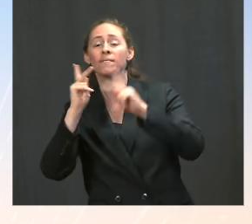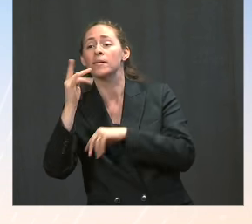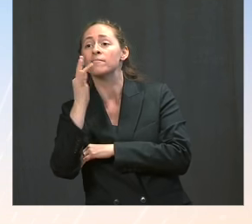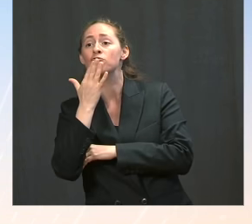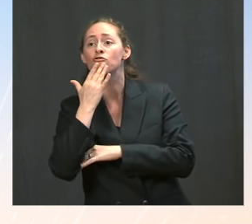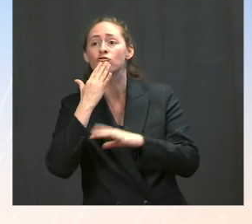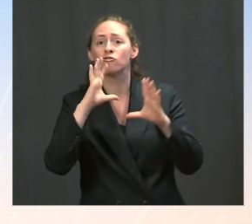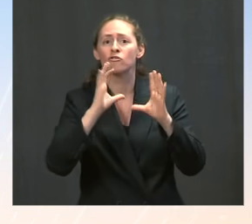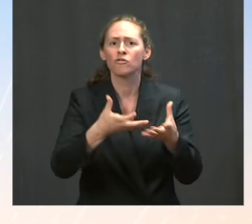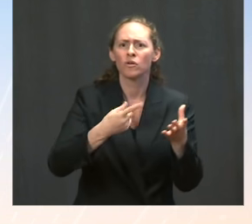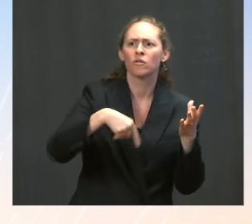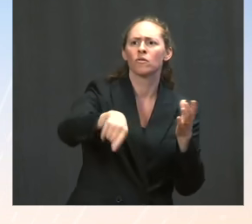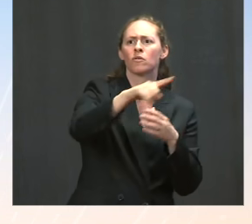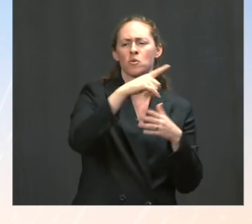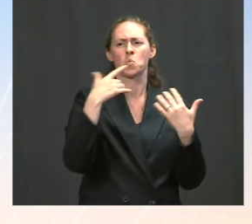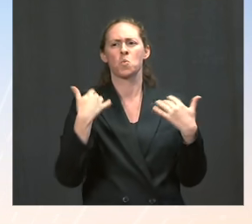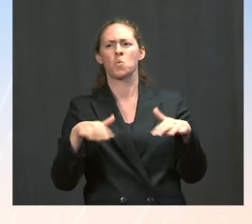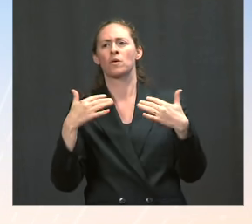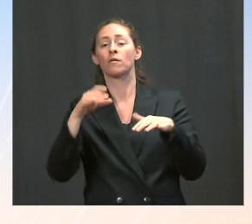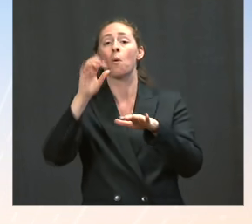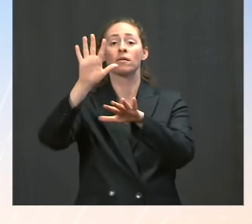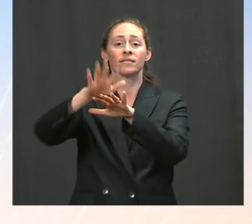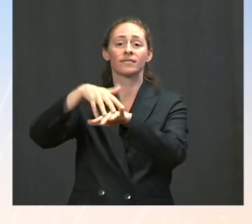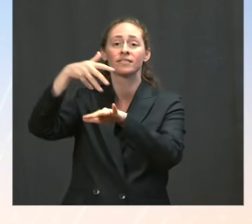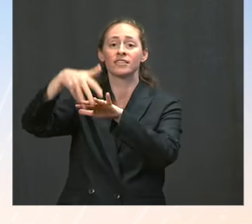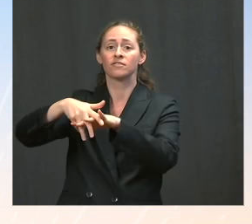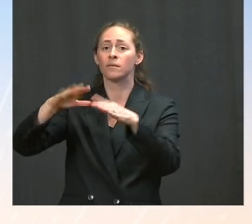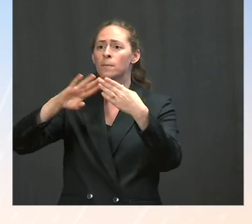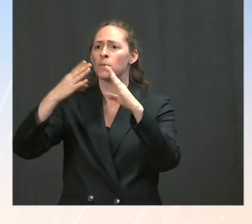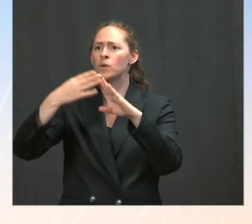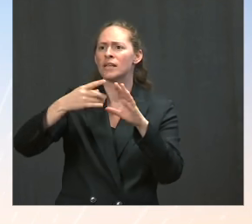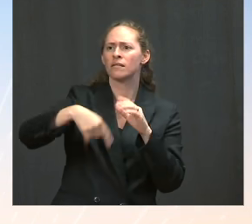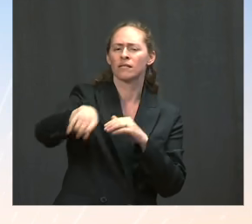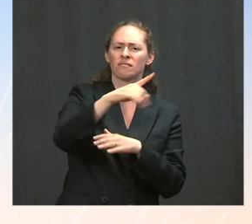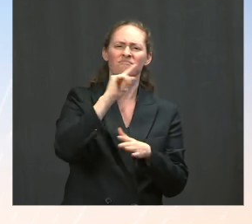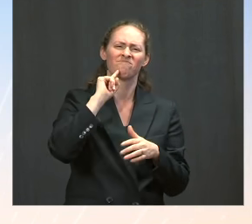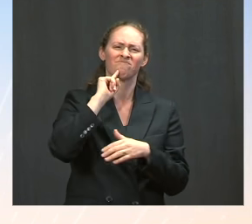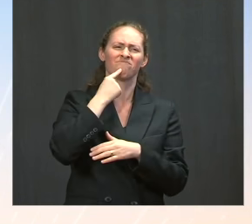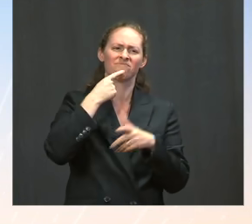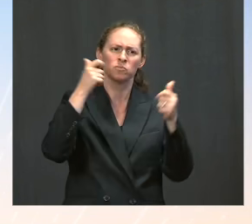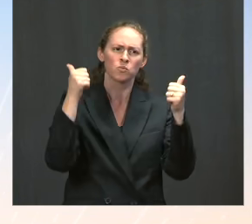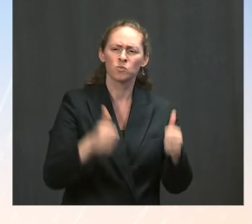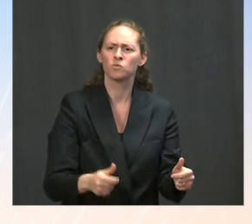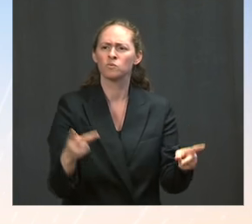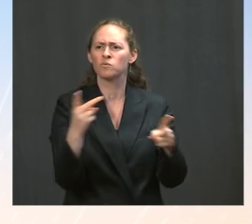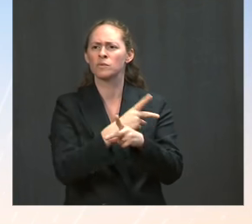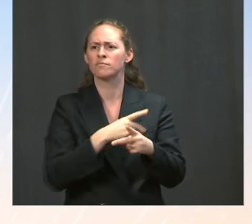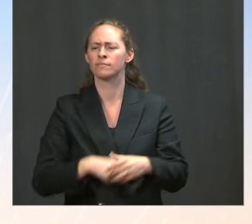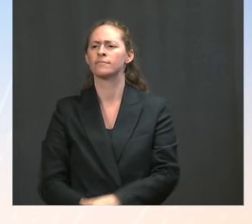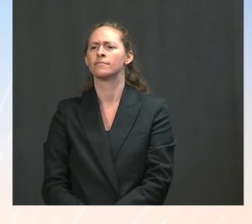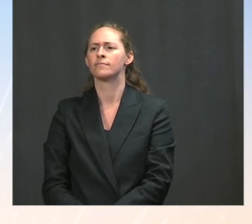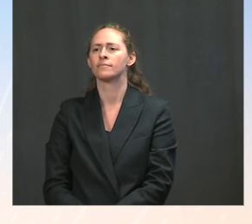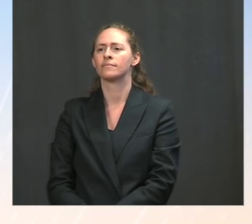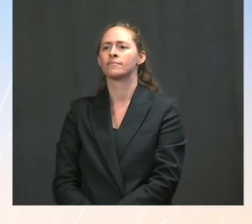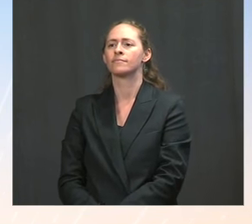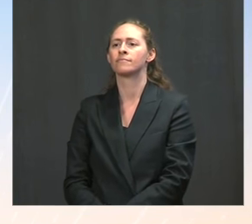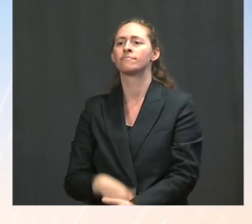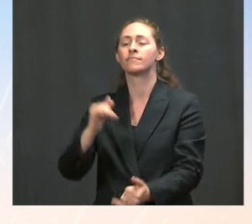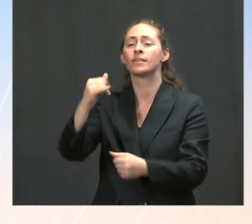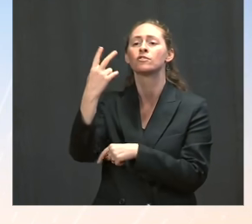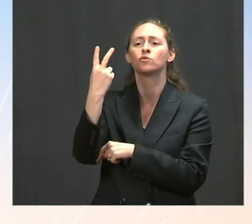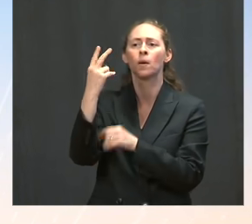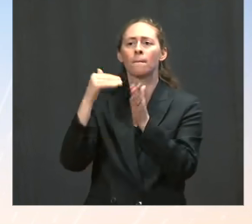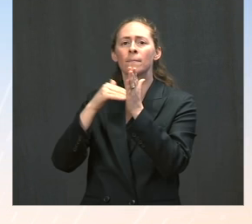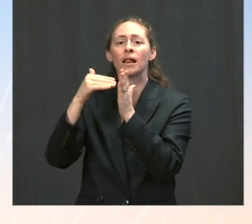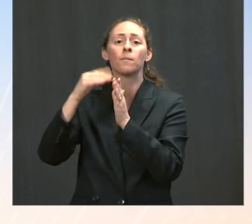and tribes. We know 2 million American women dropped out of the labor force since the start of the pandemic, mostly